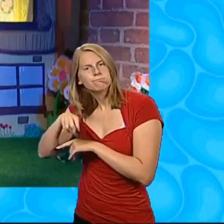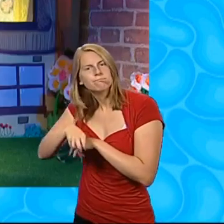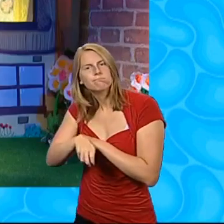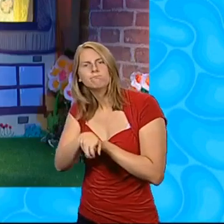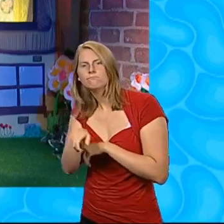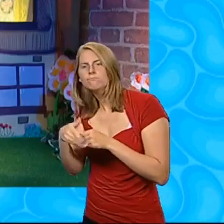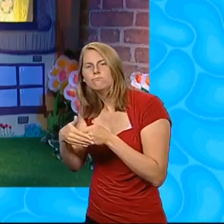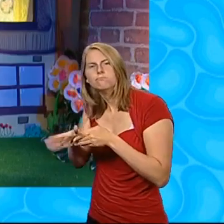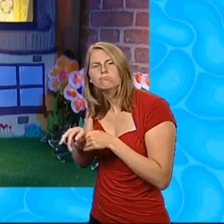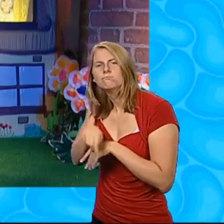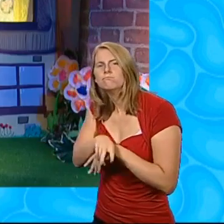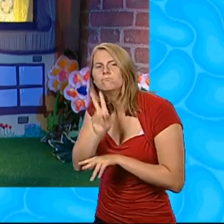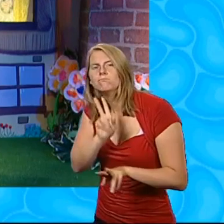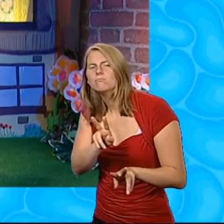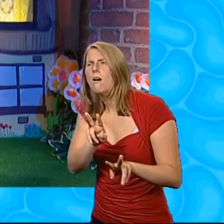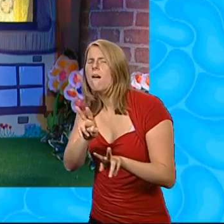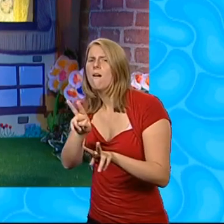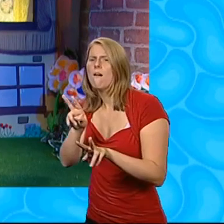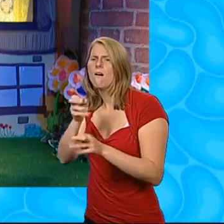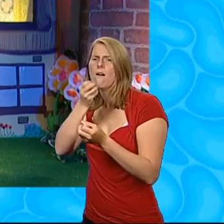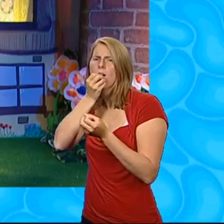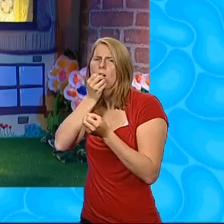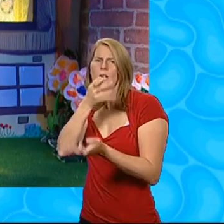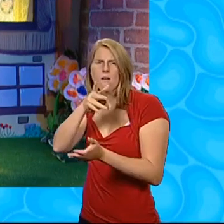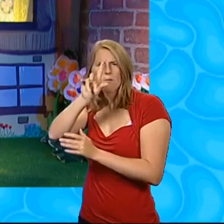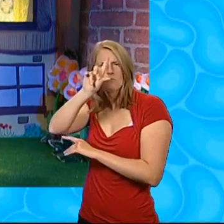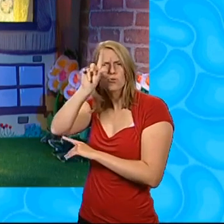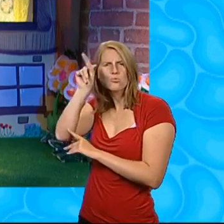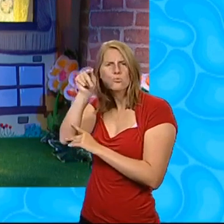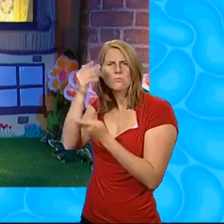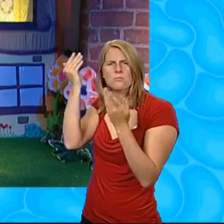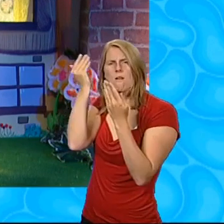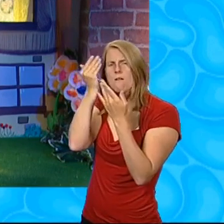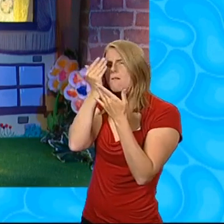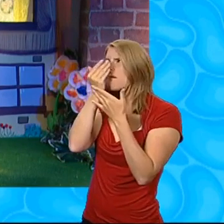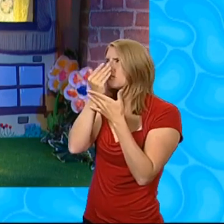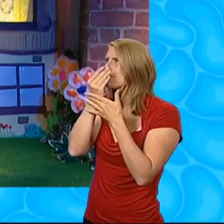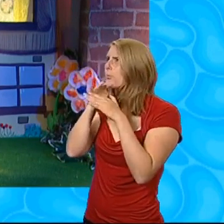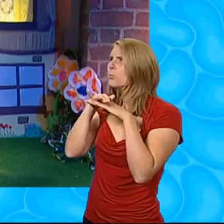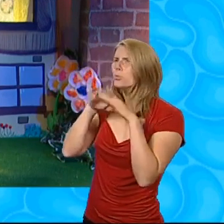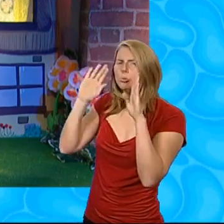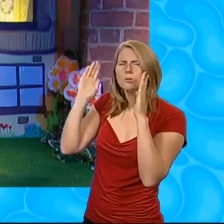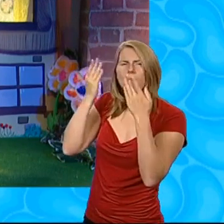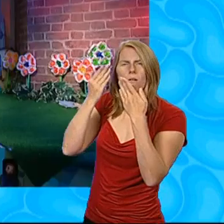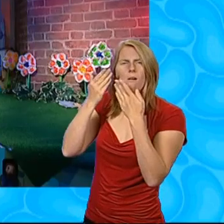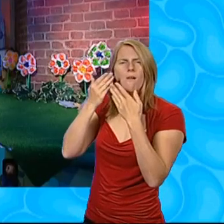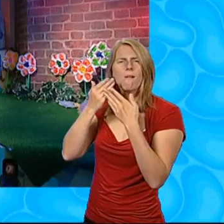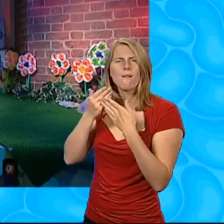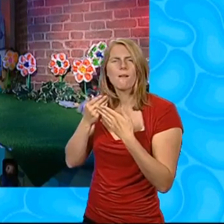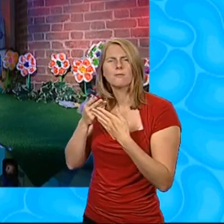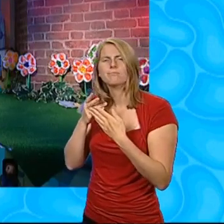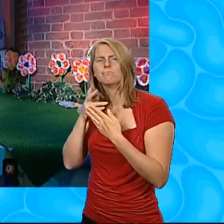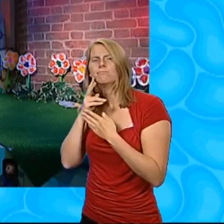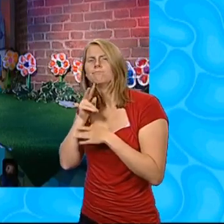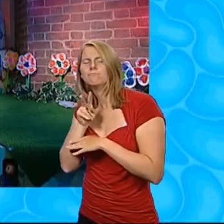came to her front door. Oh, and it was a beautiful moonlit night. It was all blue and dark. And she